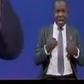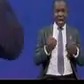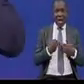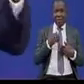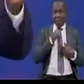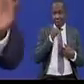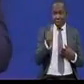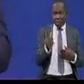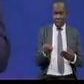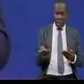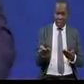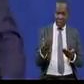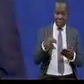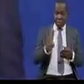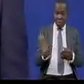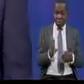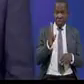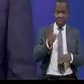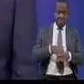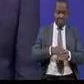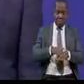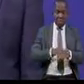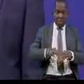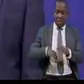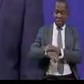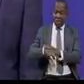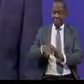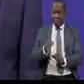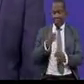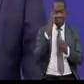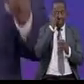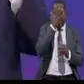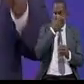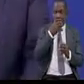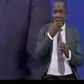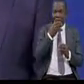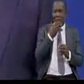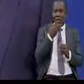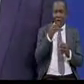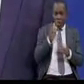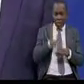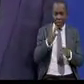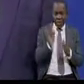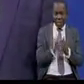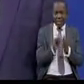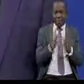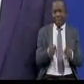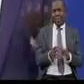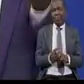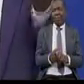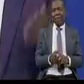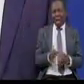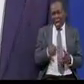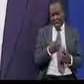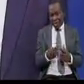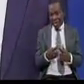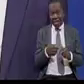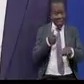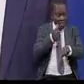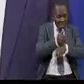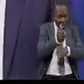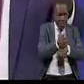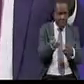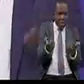good, beautiful, and handsome. But insult comes because of your faith. Insult comes because of